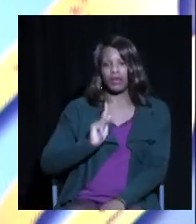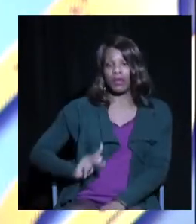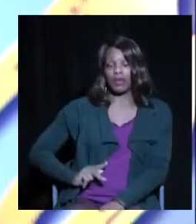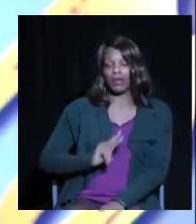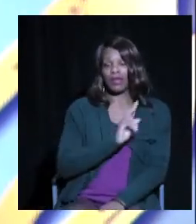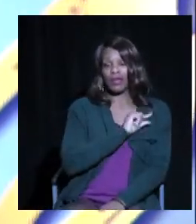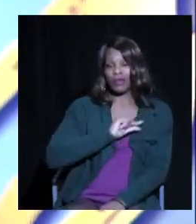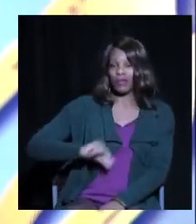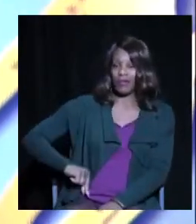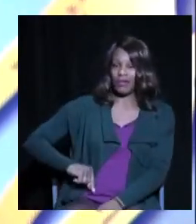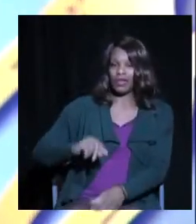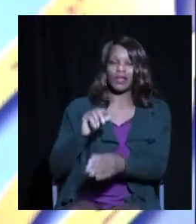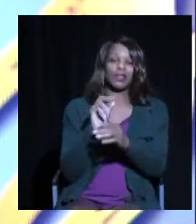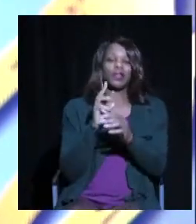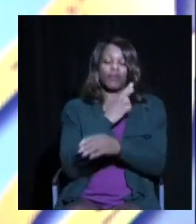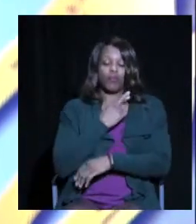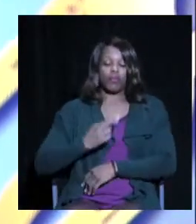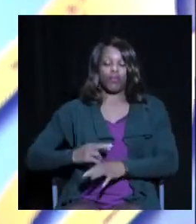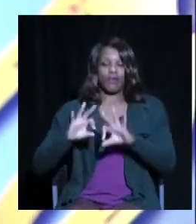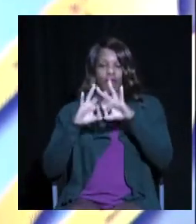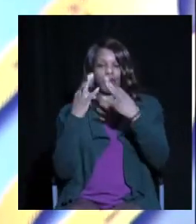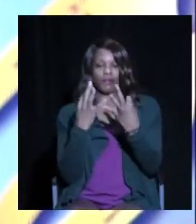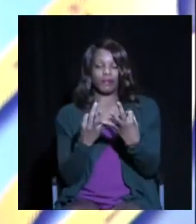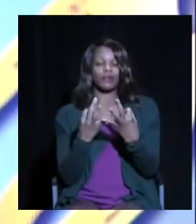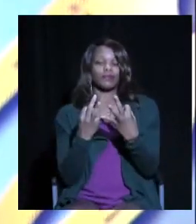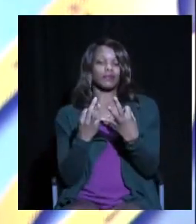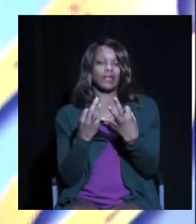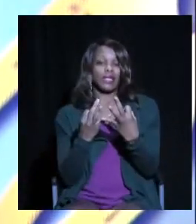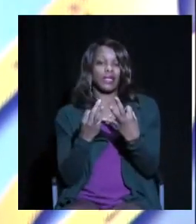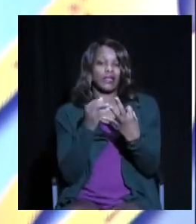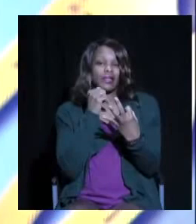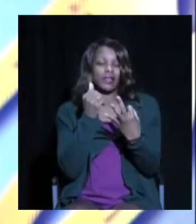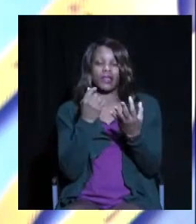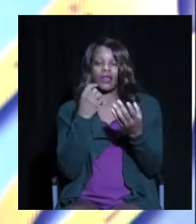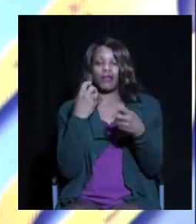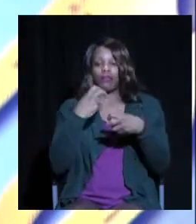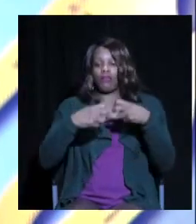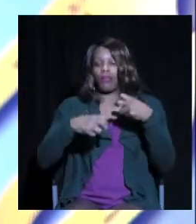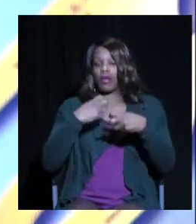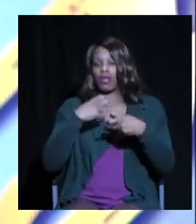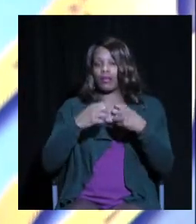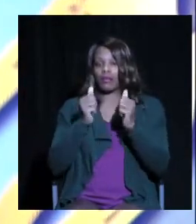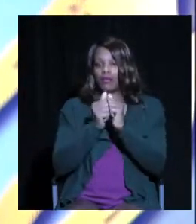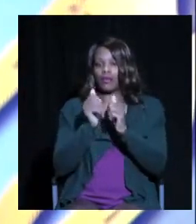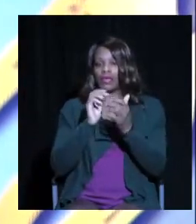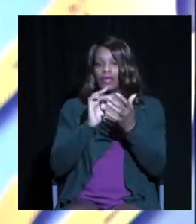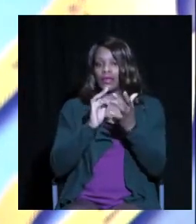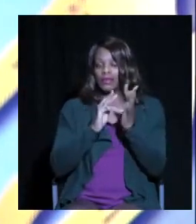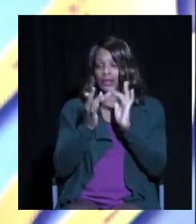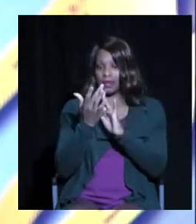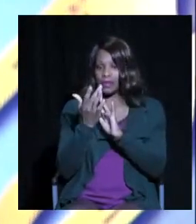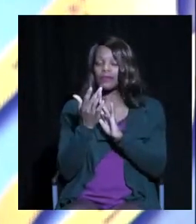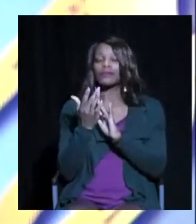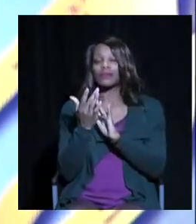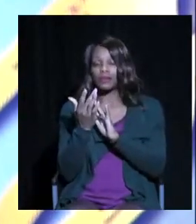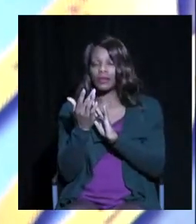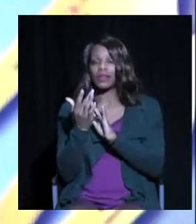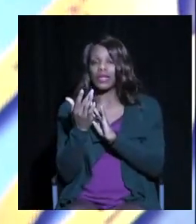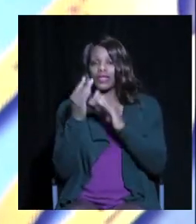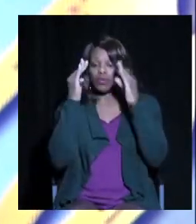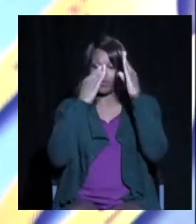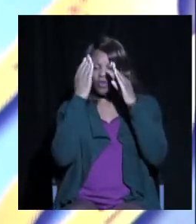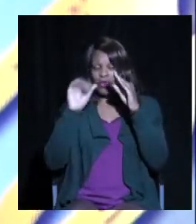royal family. I just want you to know this is not an issue with Jesus. This is a word for other kings worried to be pushed out